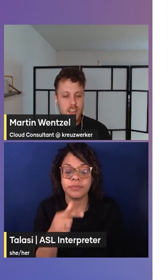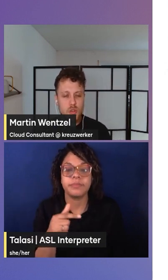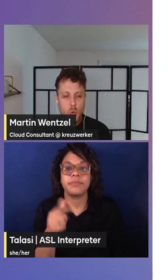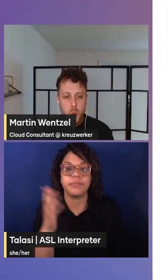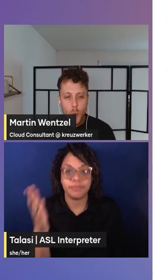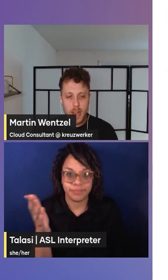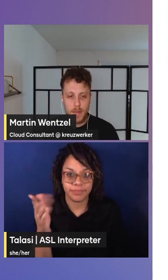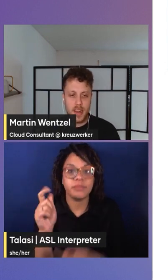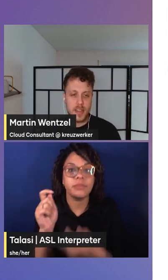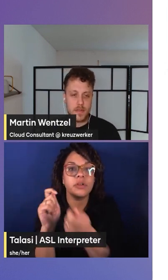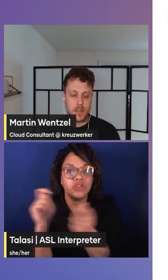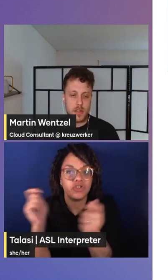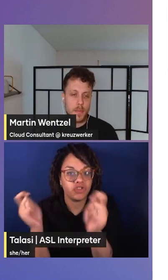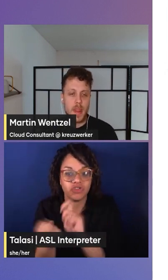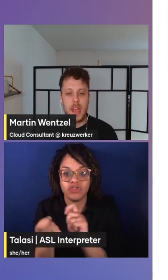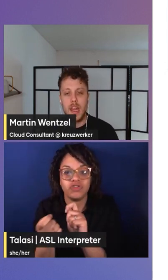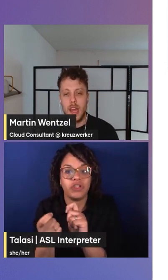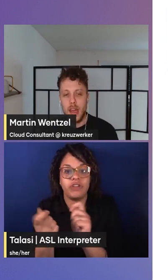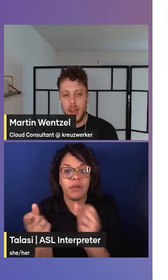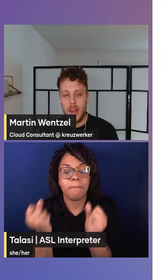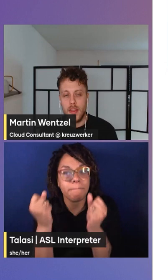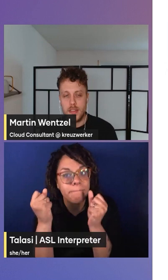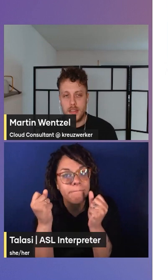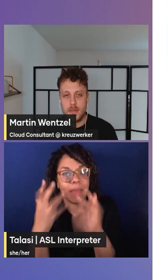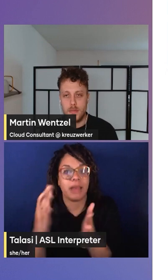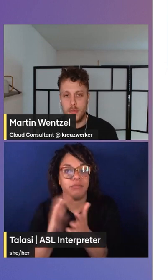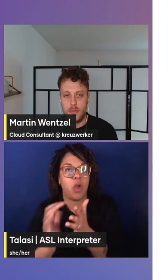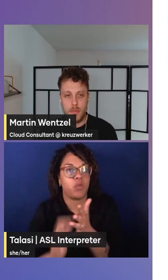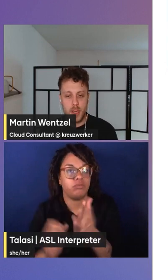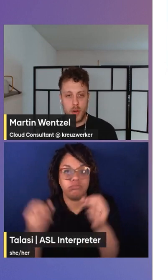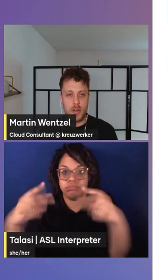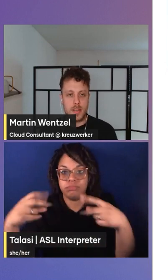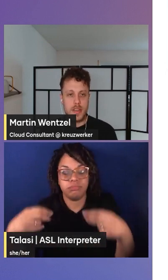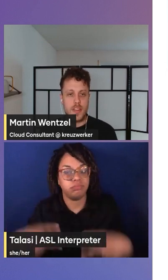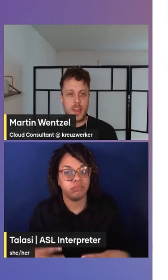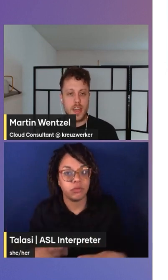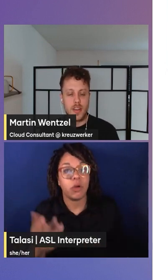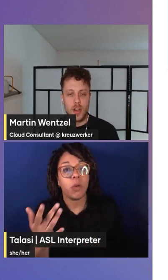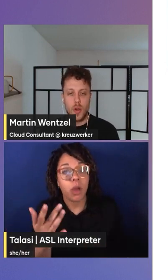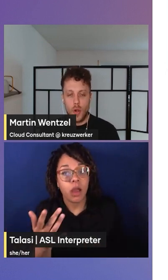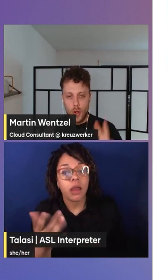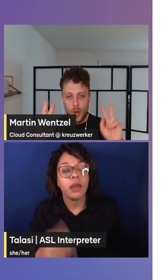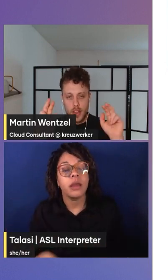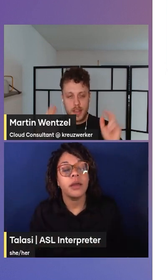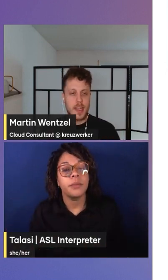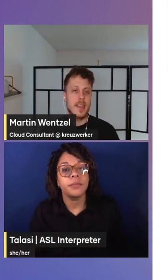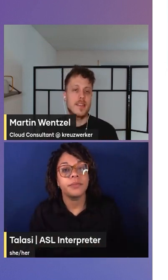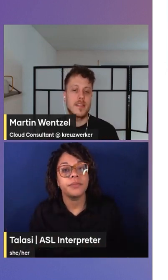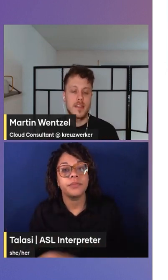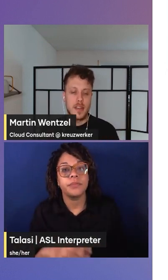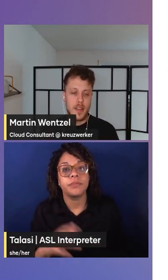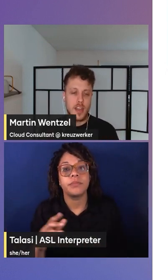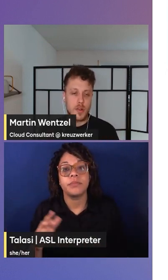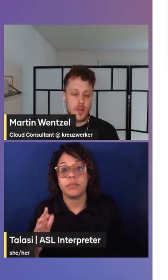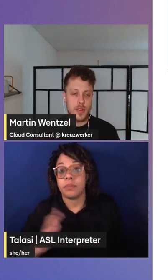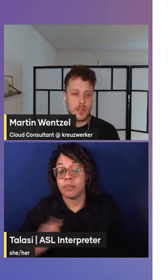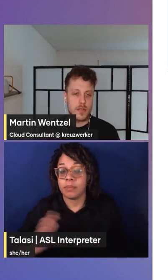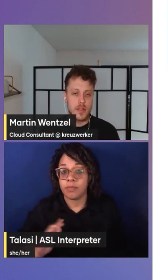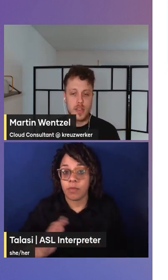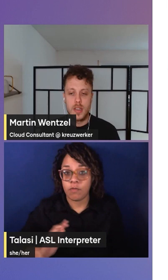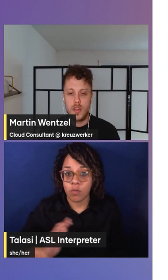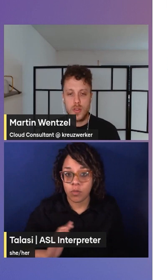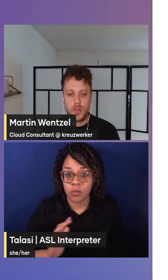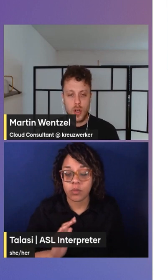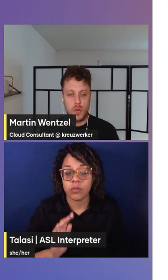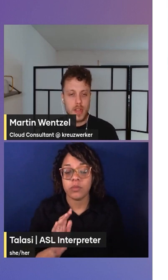changed quite many lines of code. And this is because in the earlier days, there were